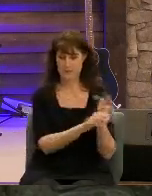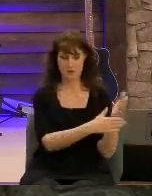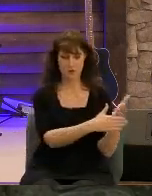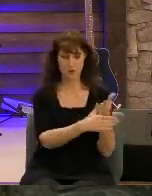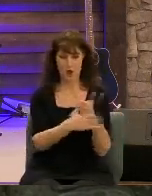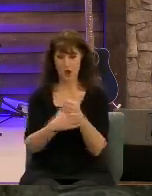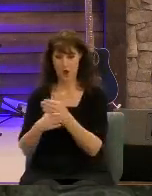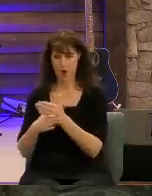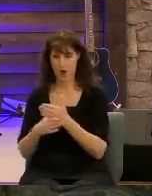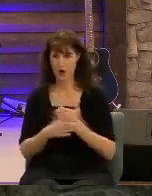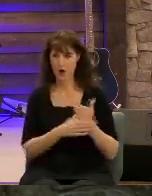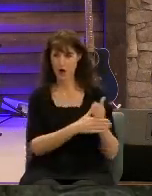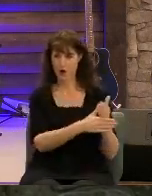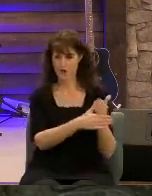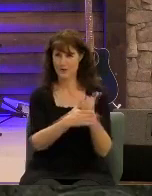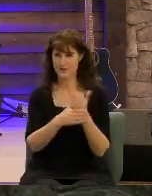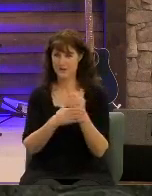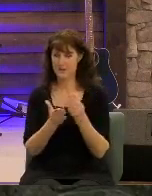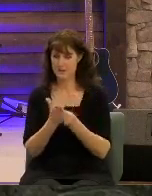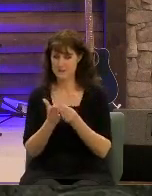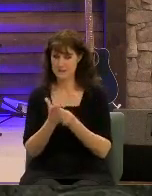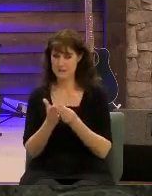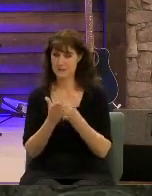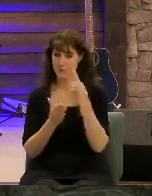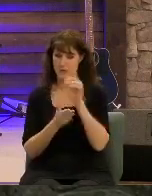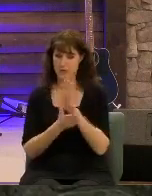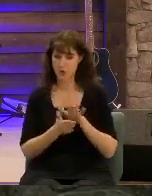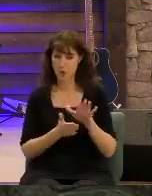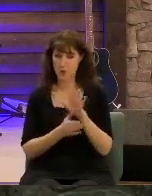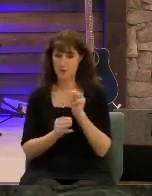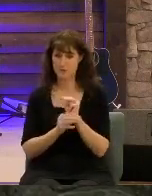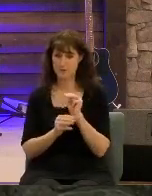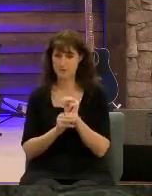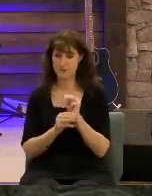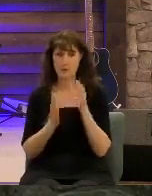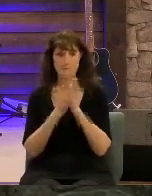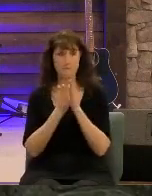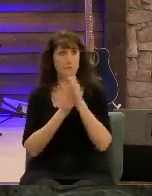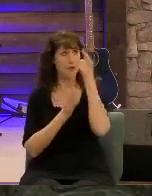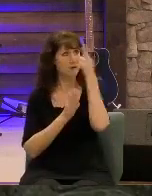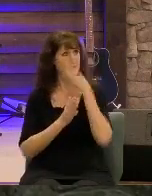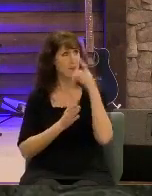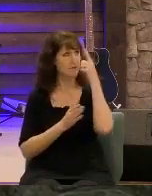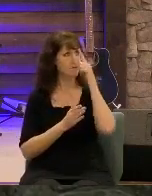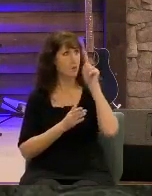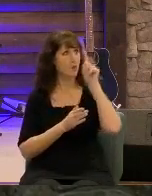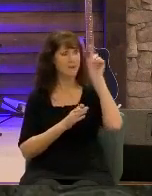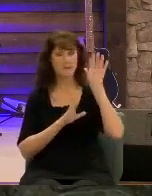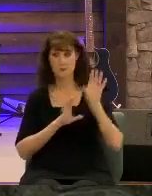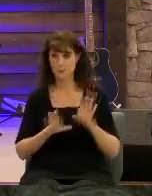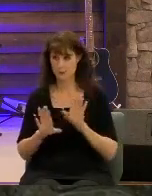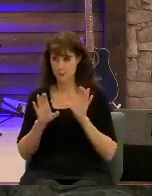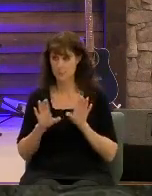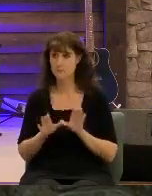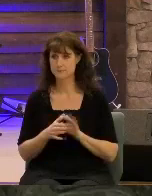come through that into their local mission. So praise God what he's going to do there as well.